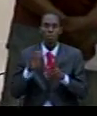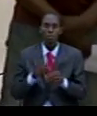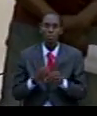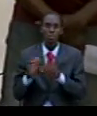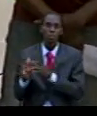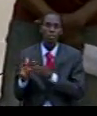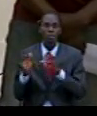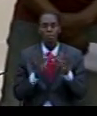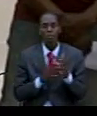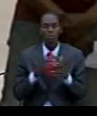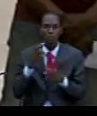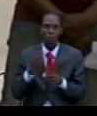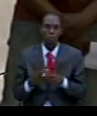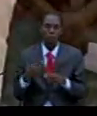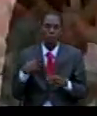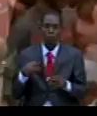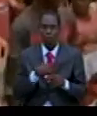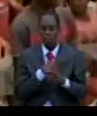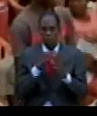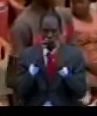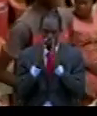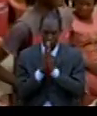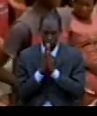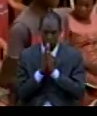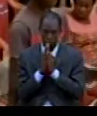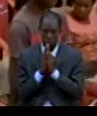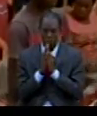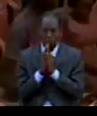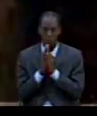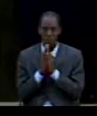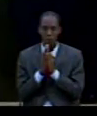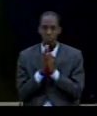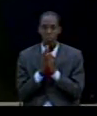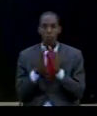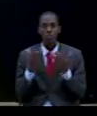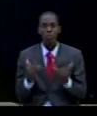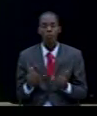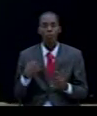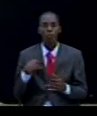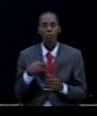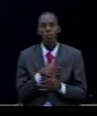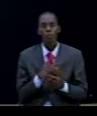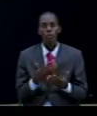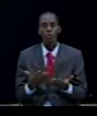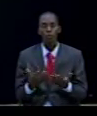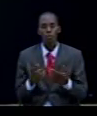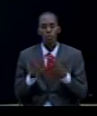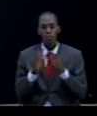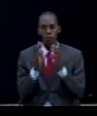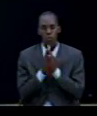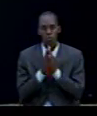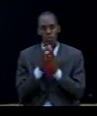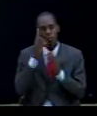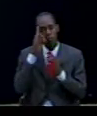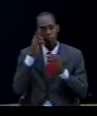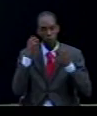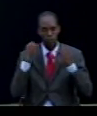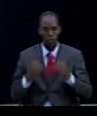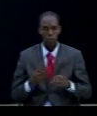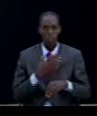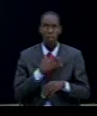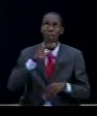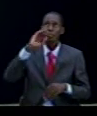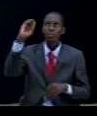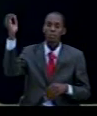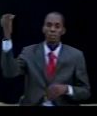Jesus' name we pray. Now we want to pray for strength and grace